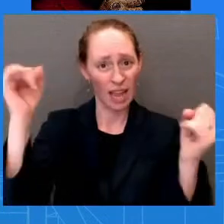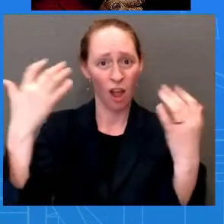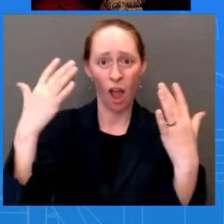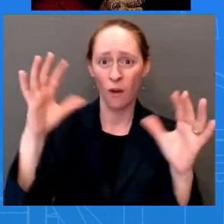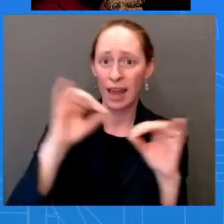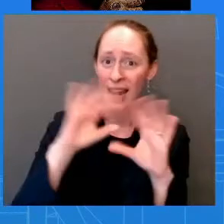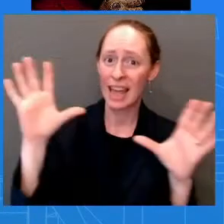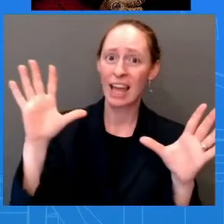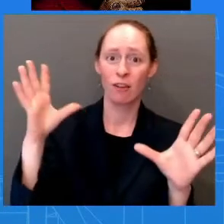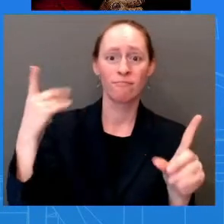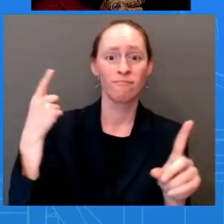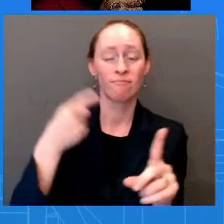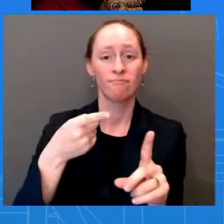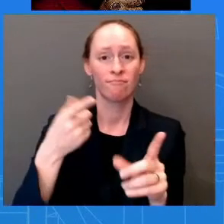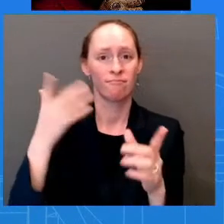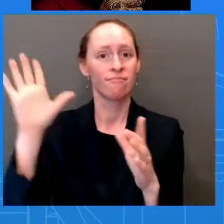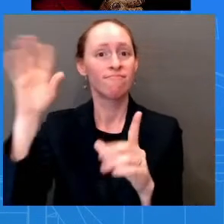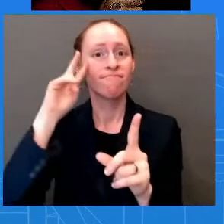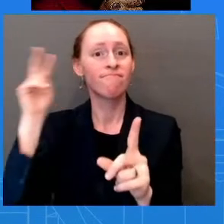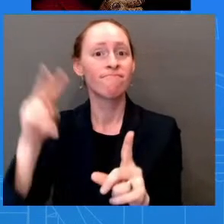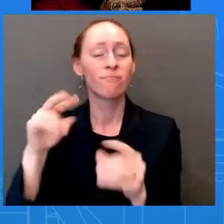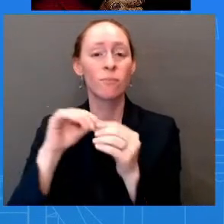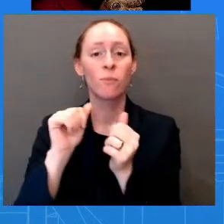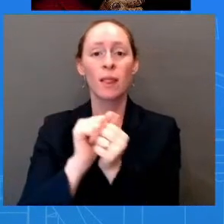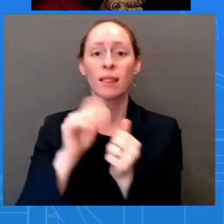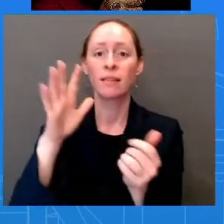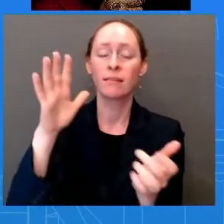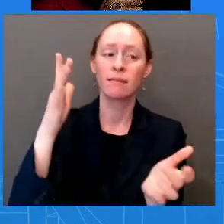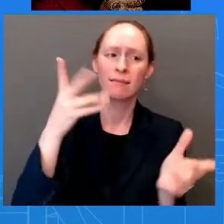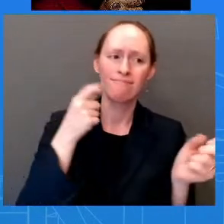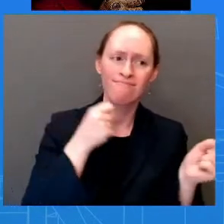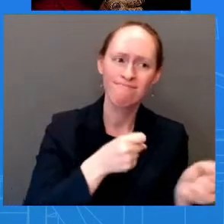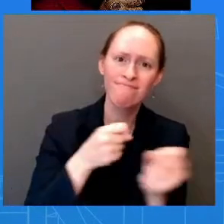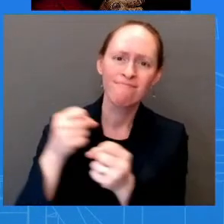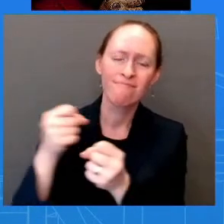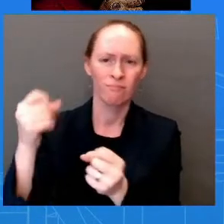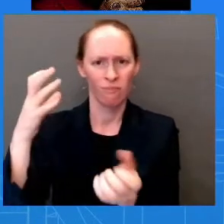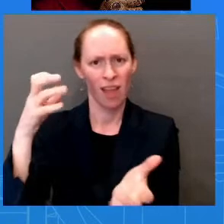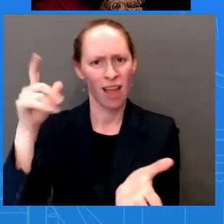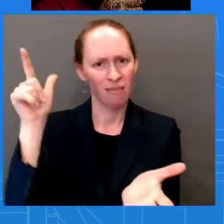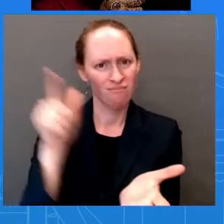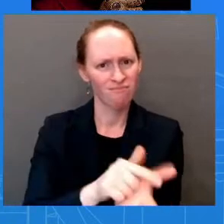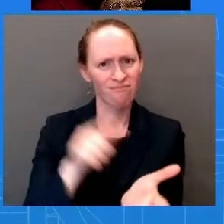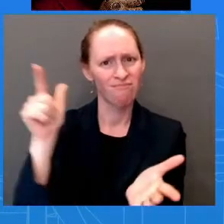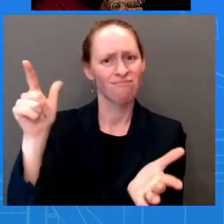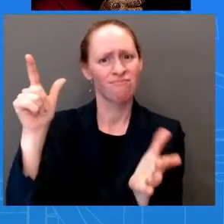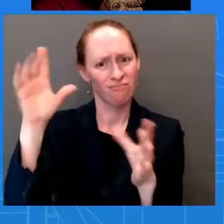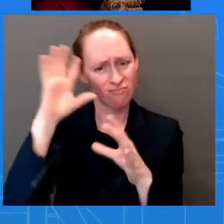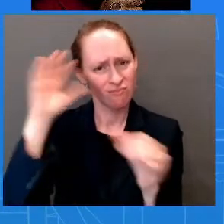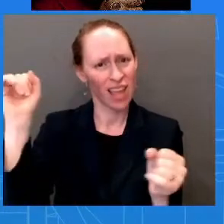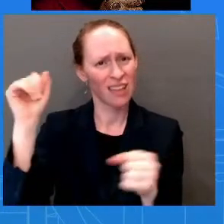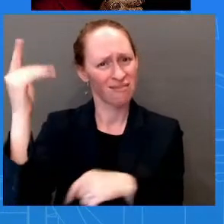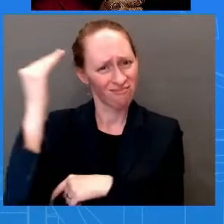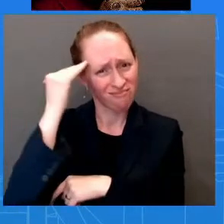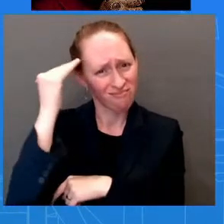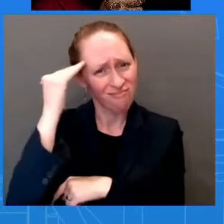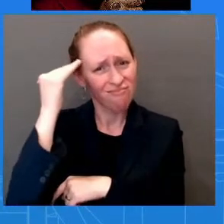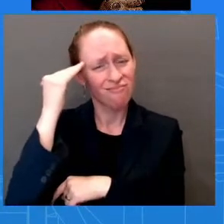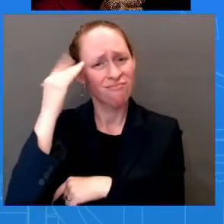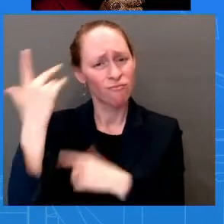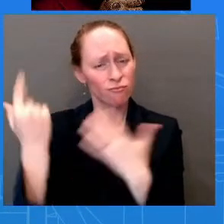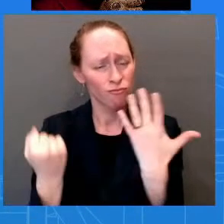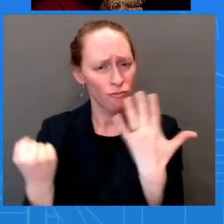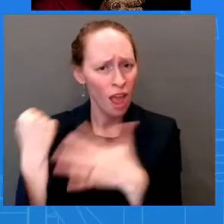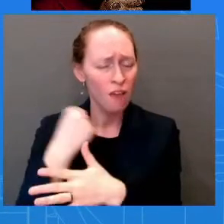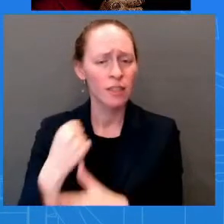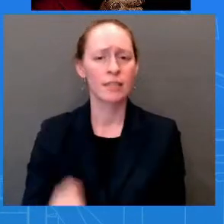done, and it's a priority to him, and it has been. He was a leader on that issue, on getting